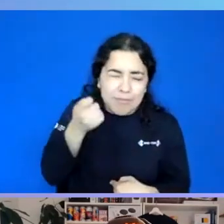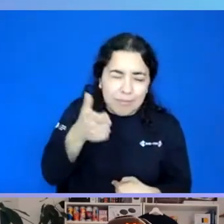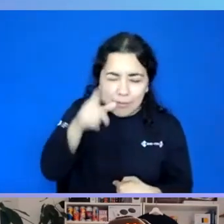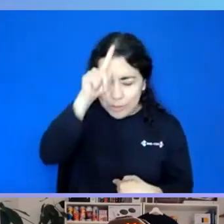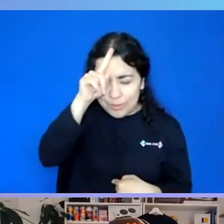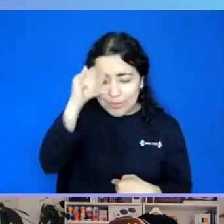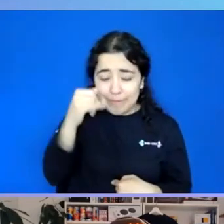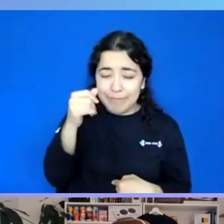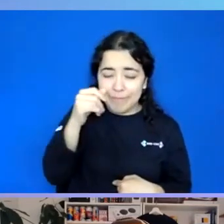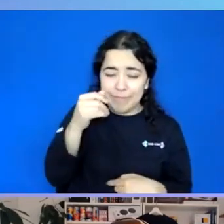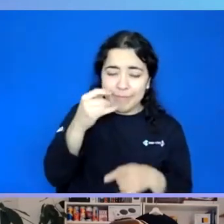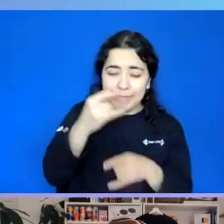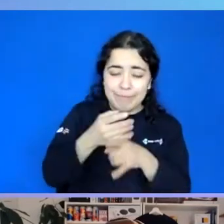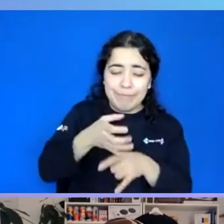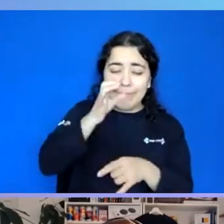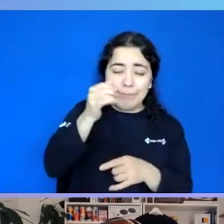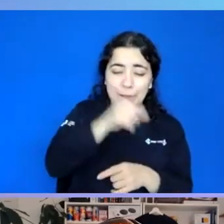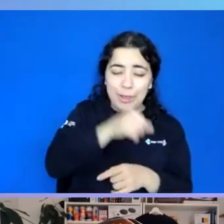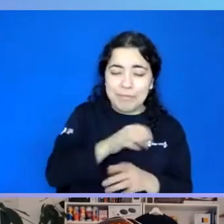But that was